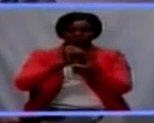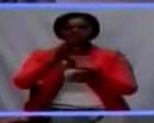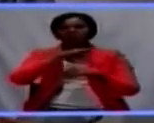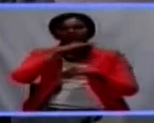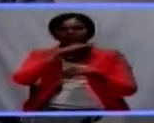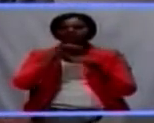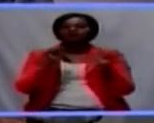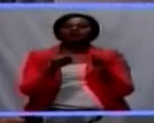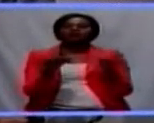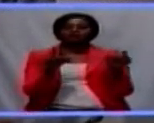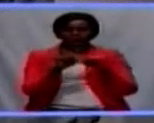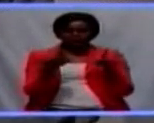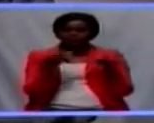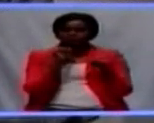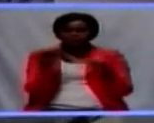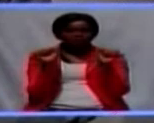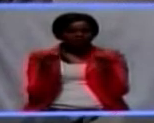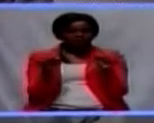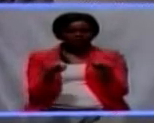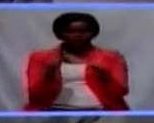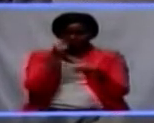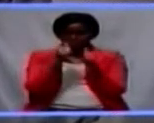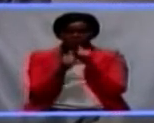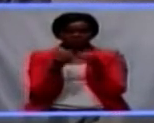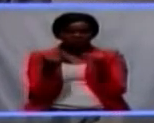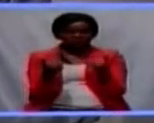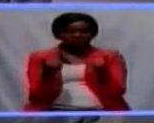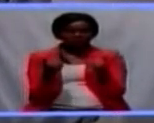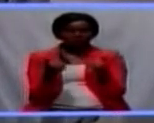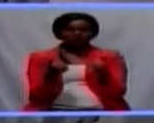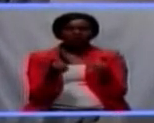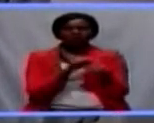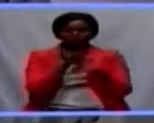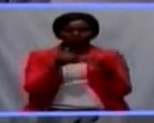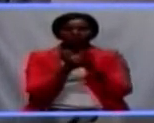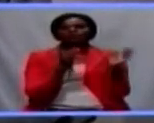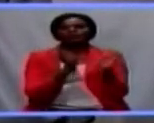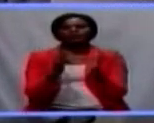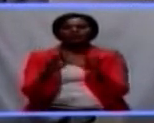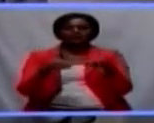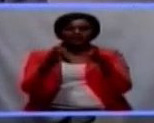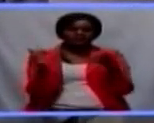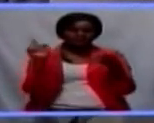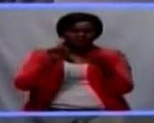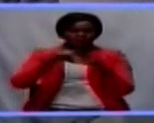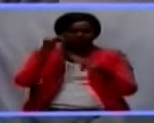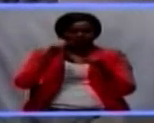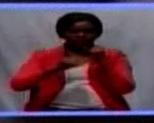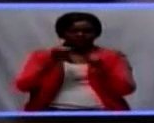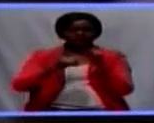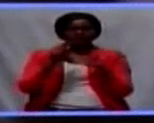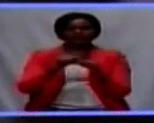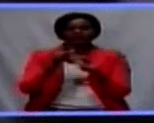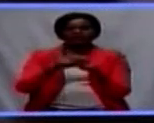your taxes. But if you are not able because of cash flow constraints, then we are prepared to give you up to end of December. There is